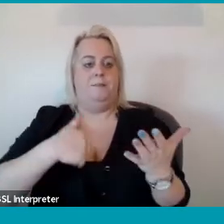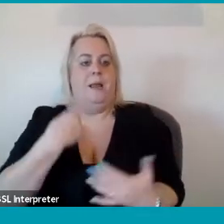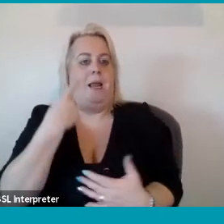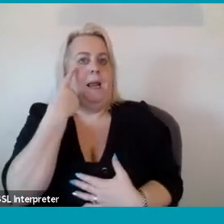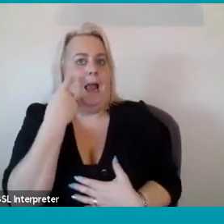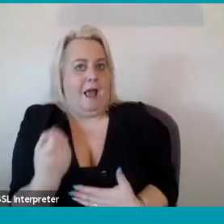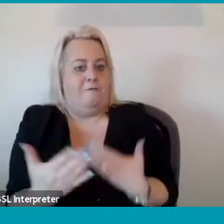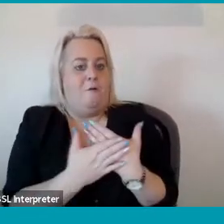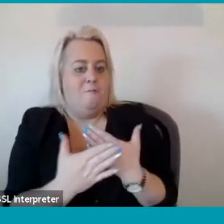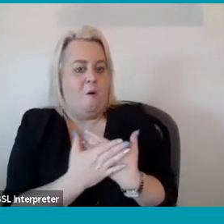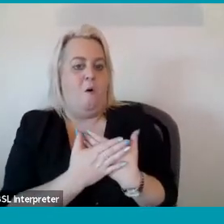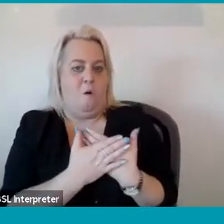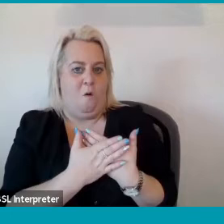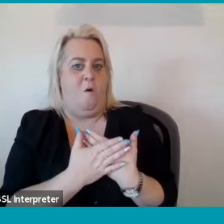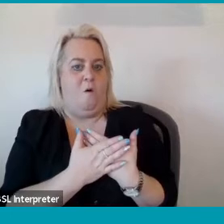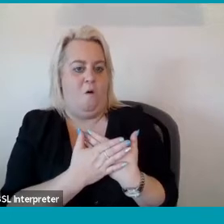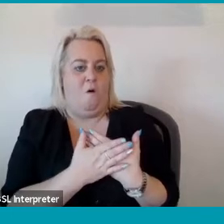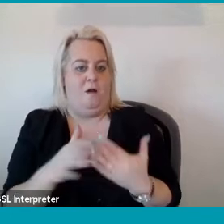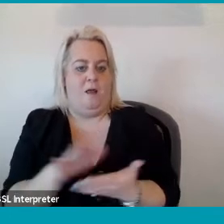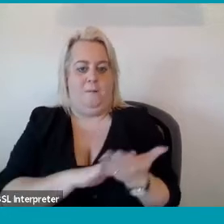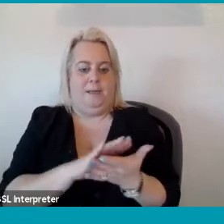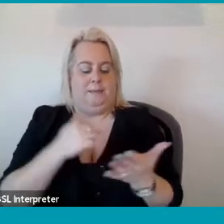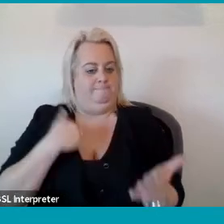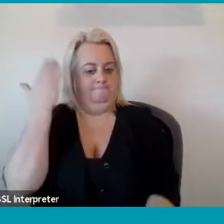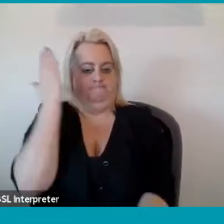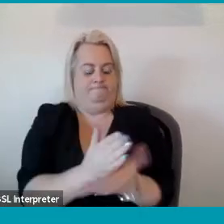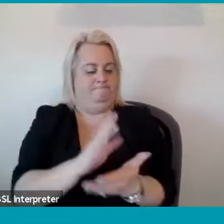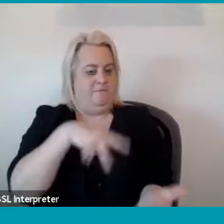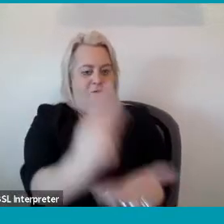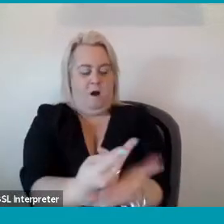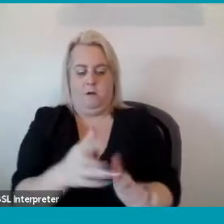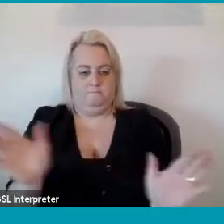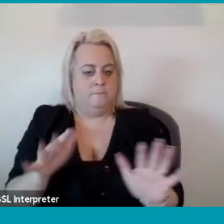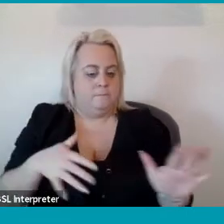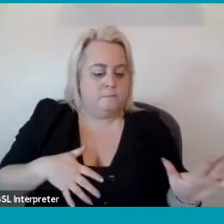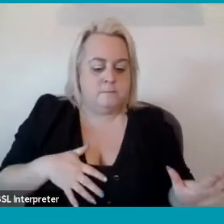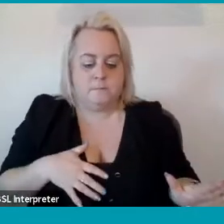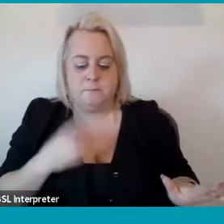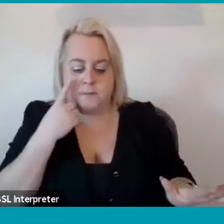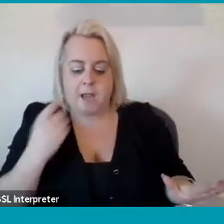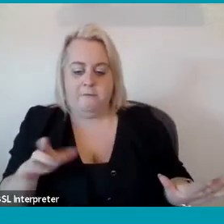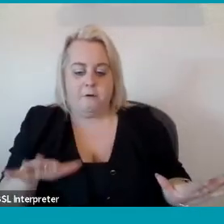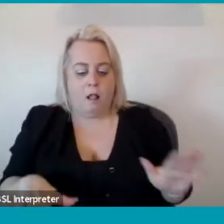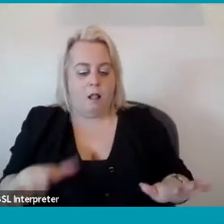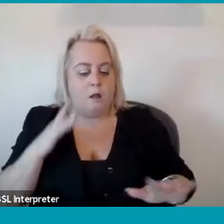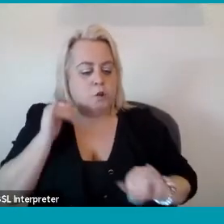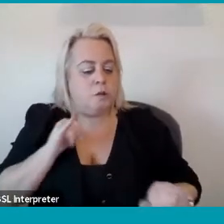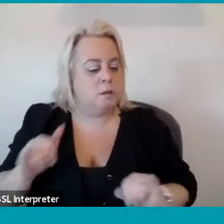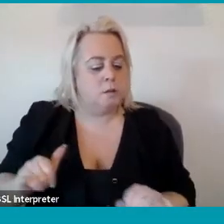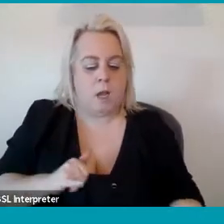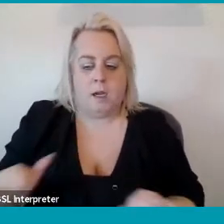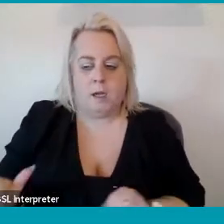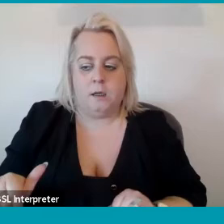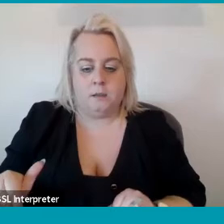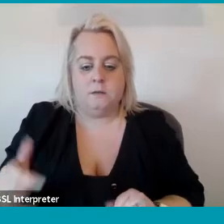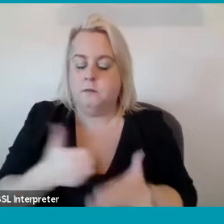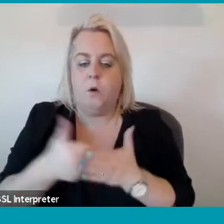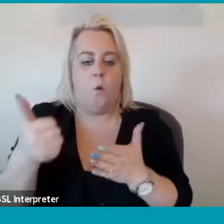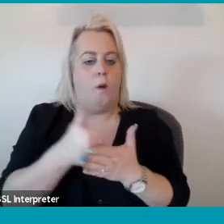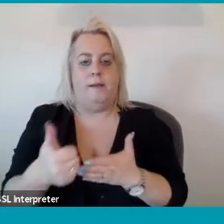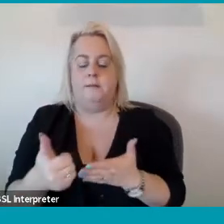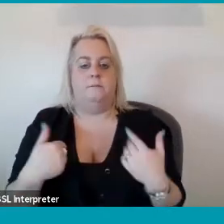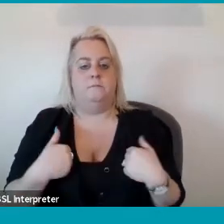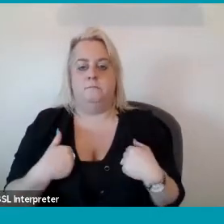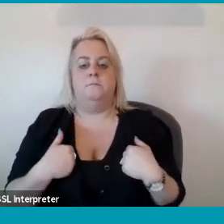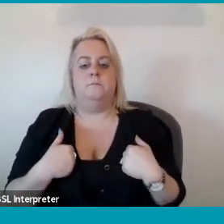And so I make absolutely certain I don't fall over. I'm much more careful perhaps than I was before I became disabled. And,